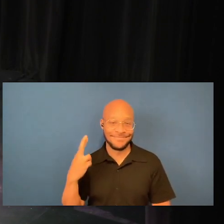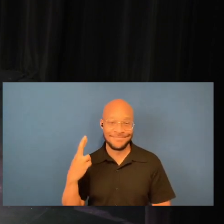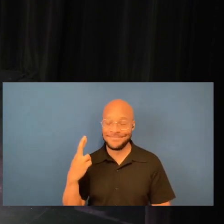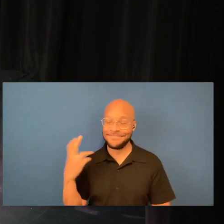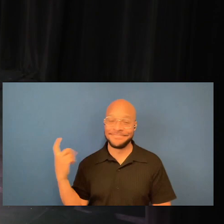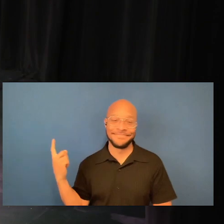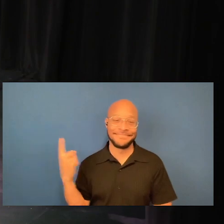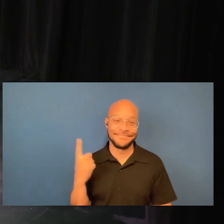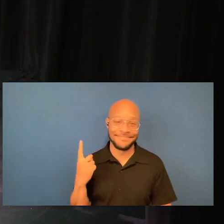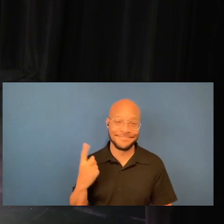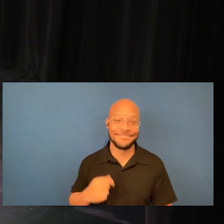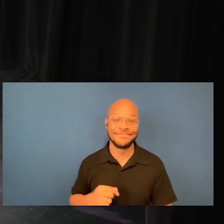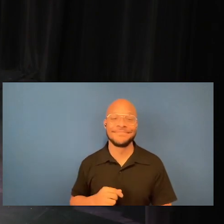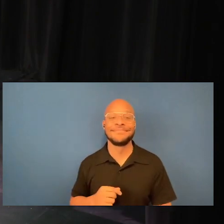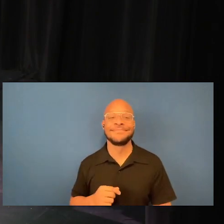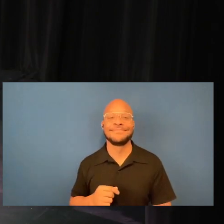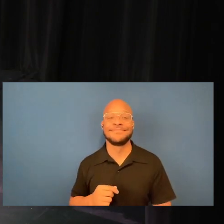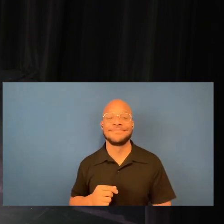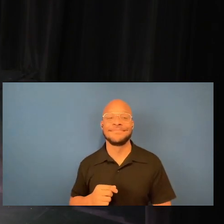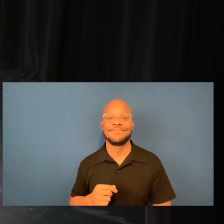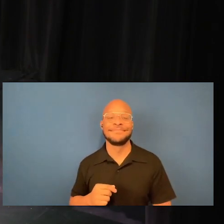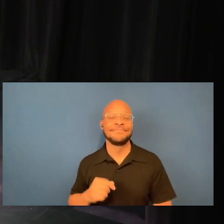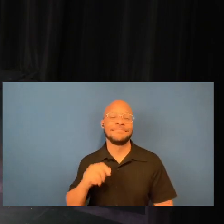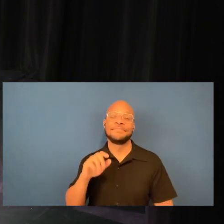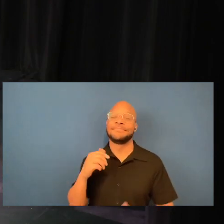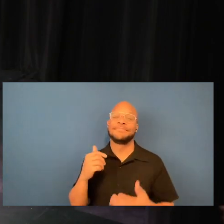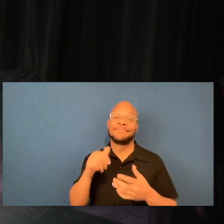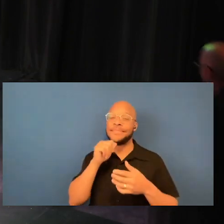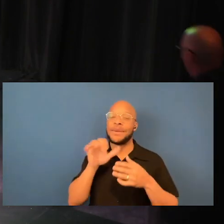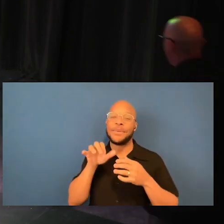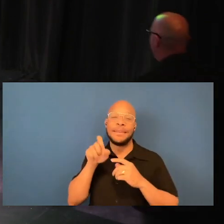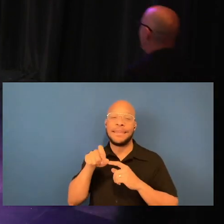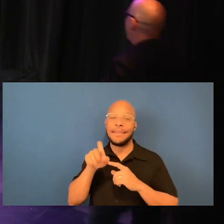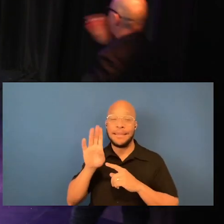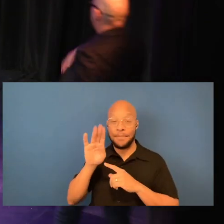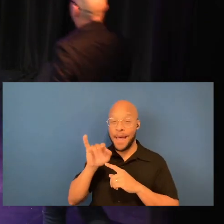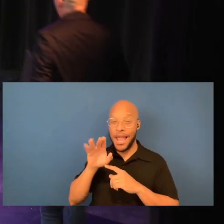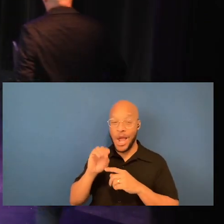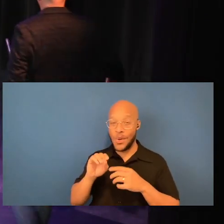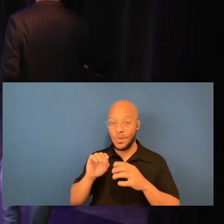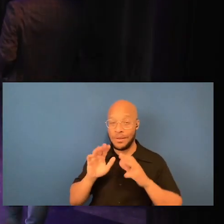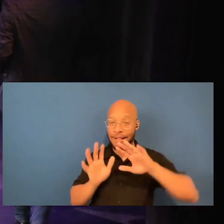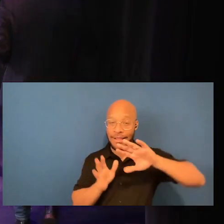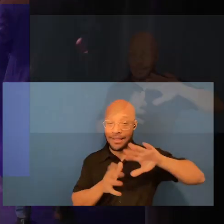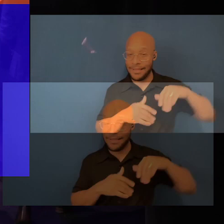We don't need the bio. Let's do this. Okay. Am I performing with you?